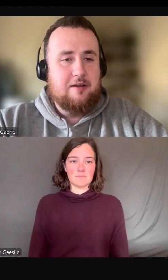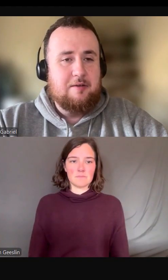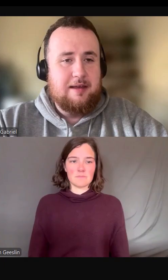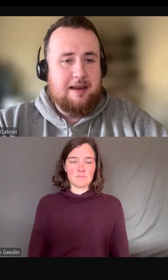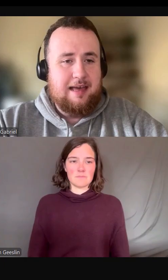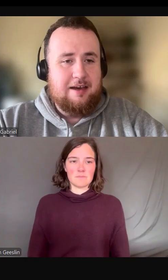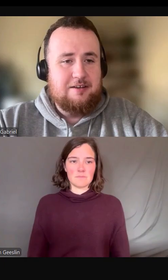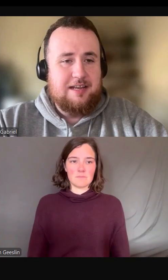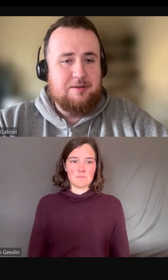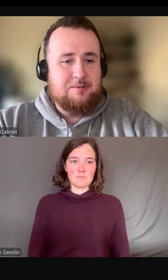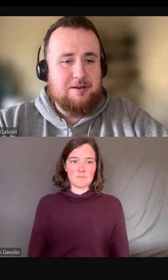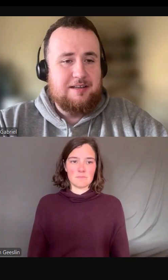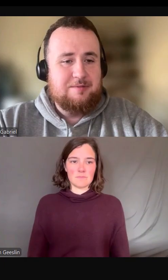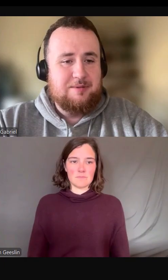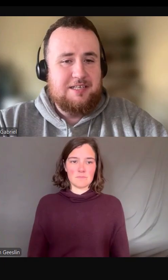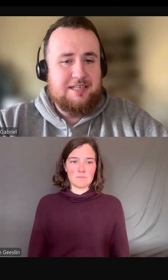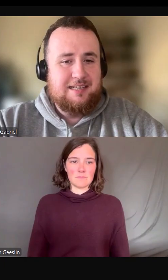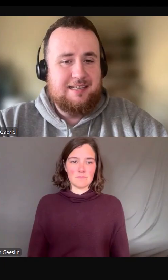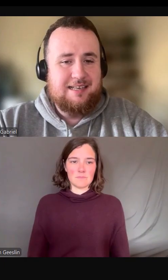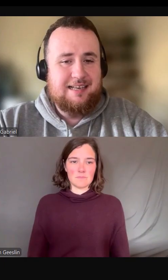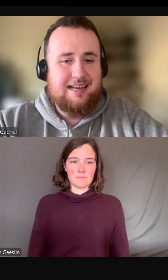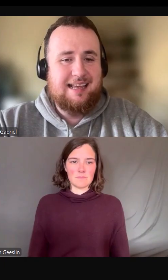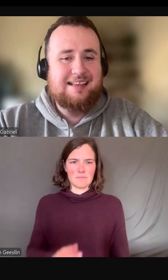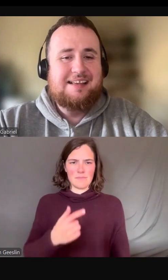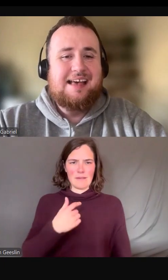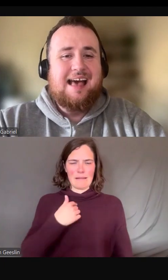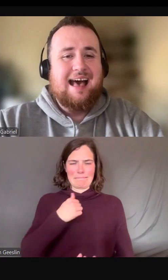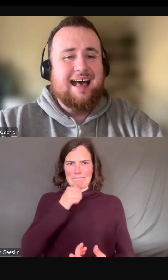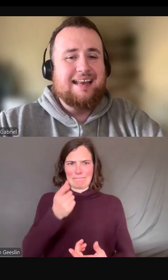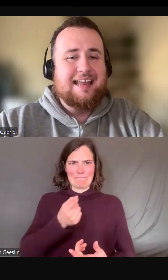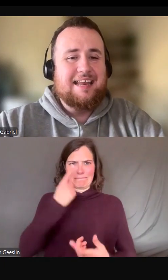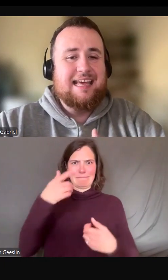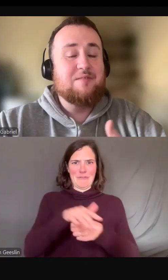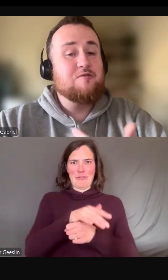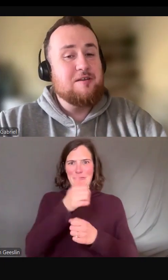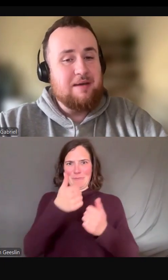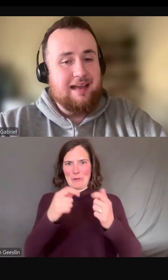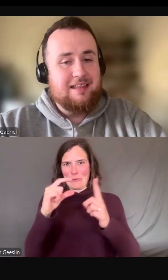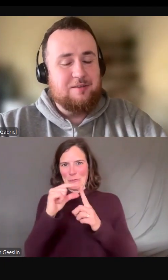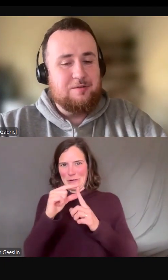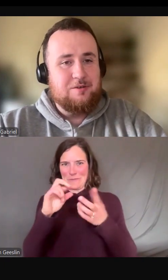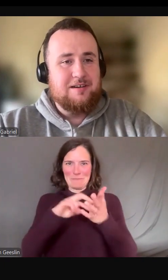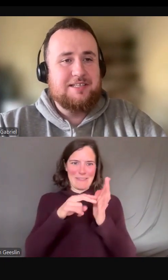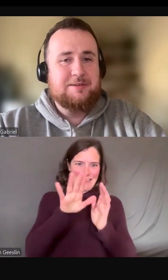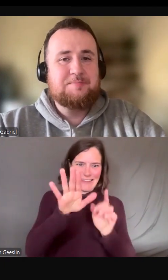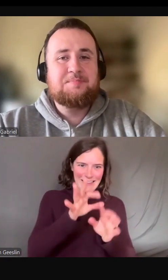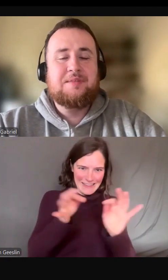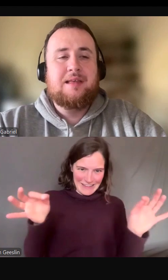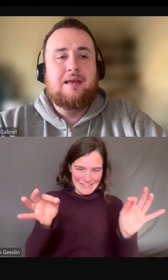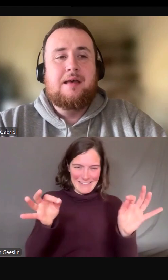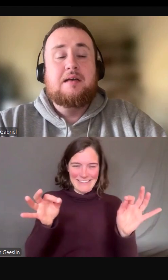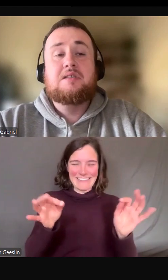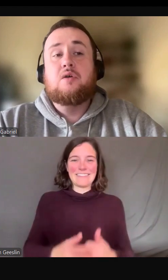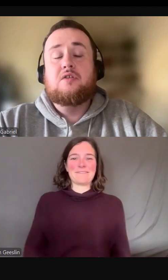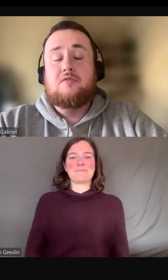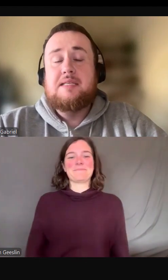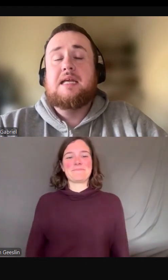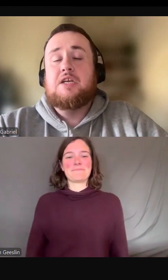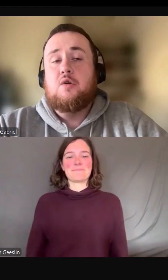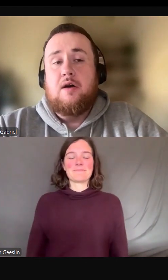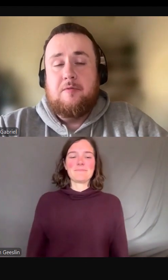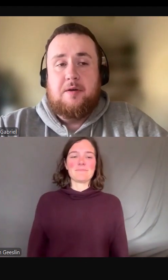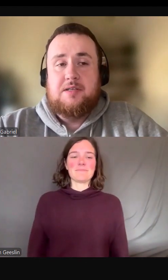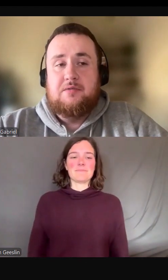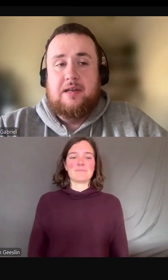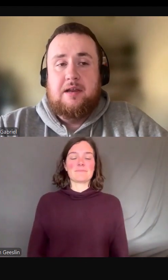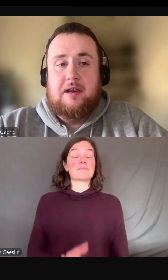not great with understanding which word is which. And then you can have it read back to you, of course. So the reason I show